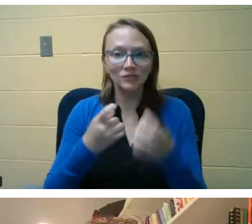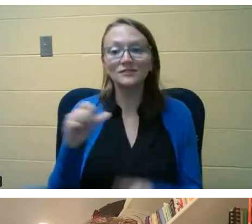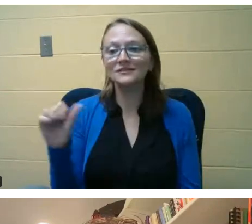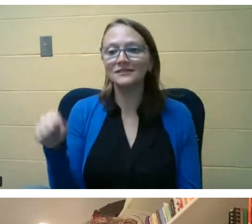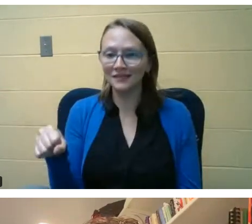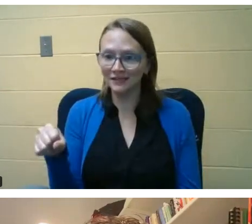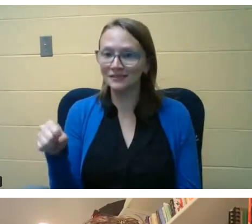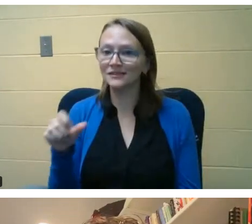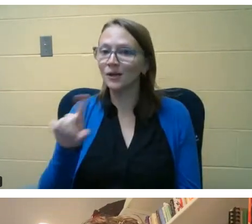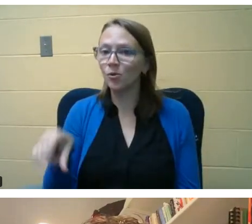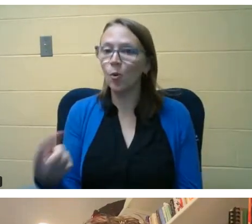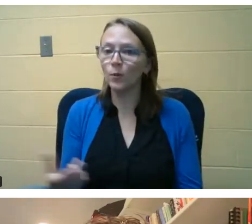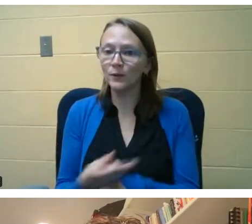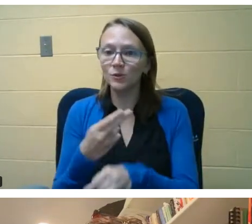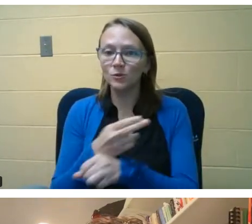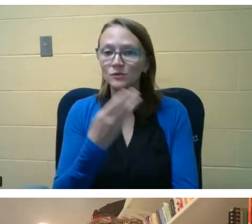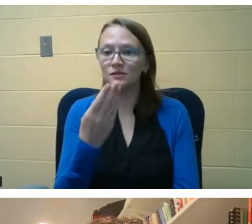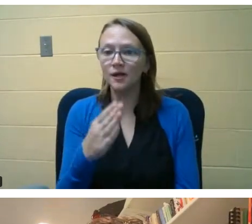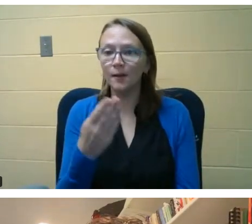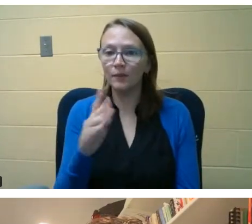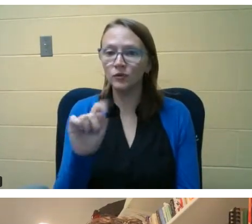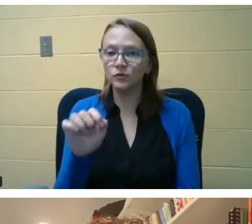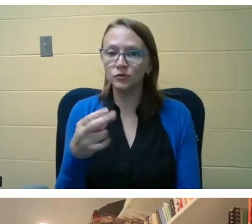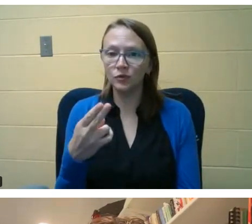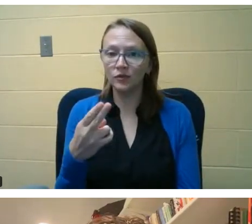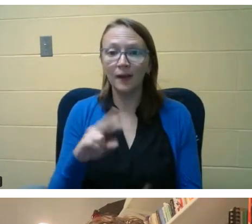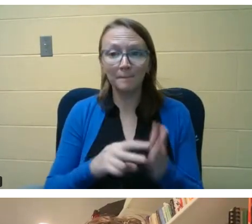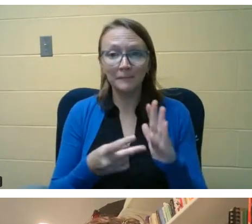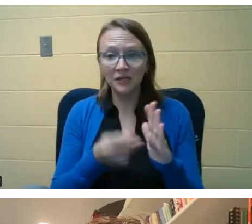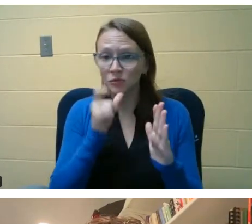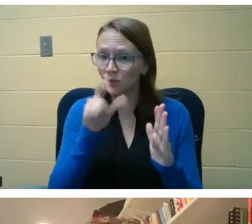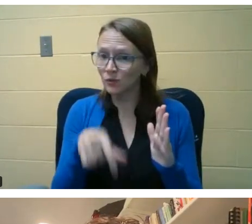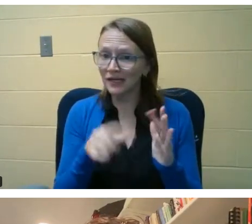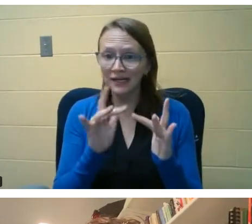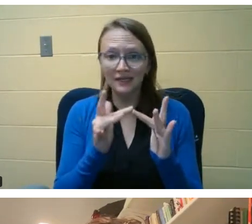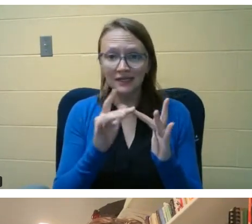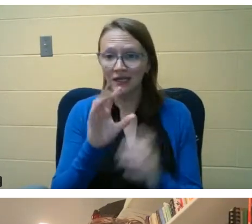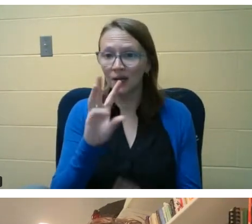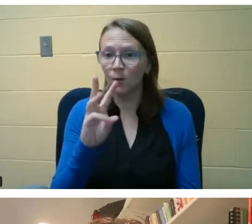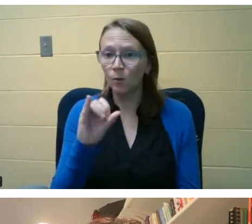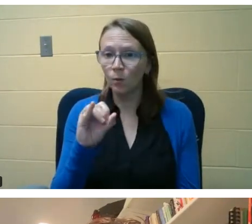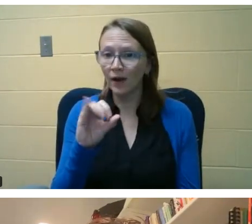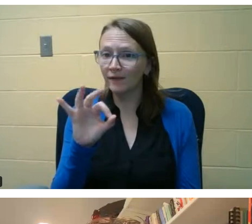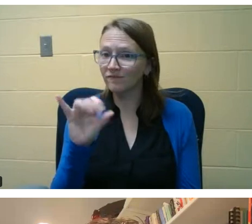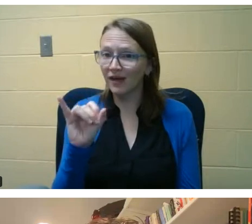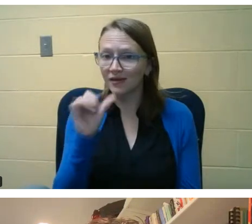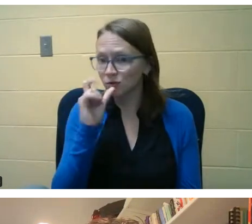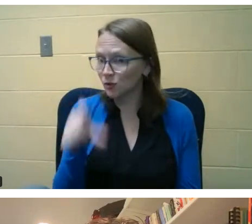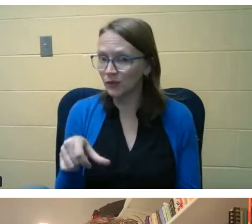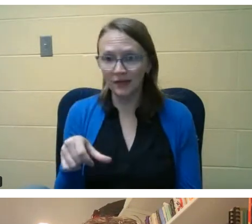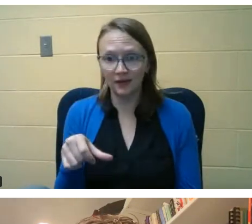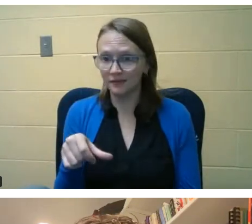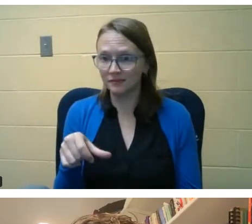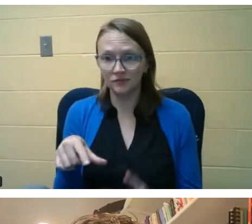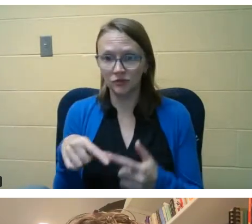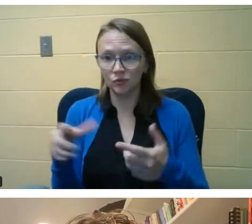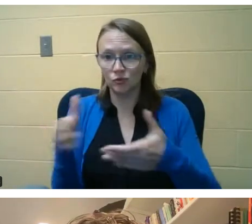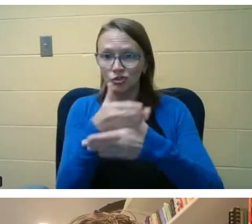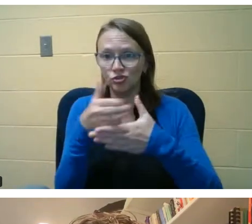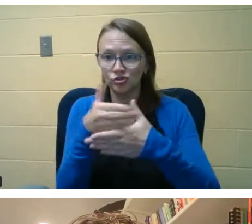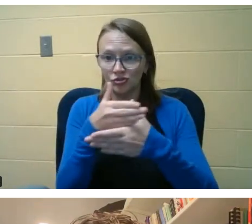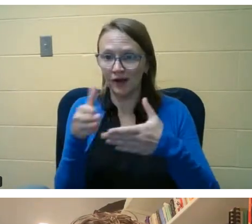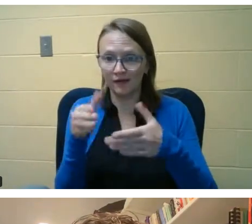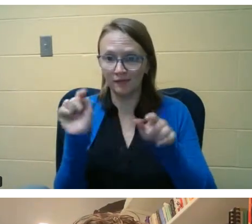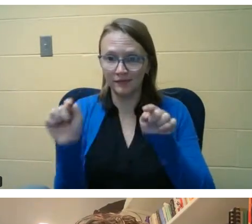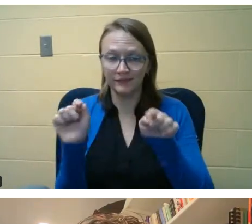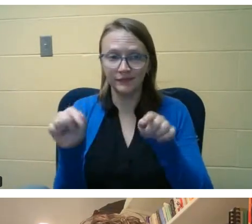Bluetooth. So no Wi-Fi necessary. So no data connectivity or Wi-Fi necessary. And sorry, what was the